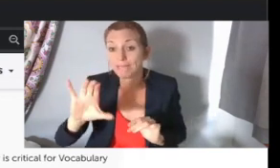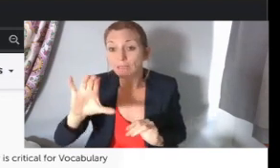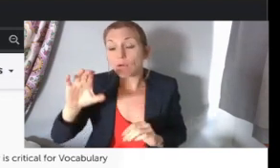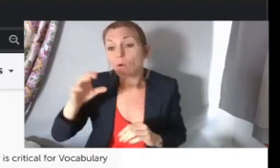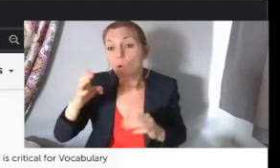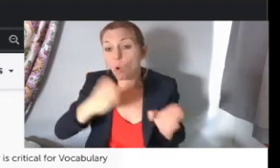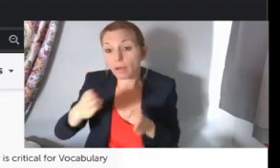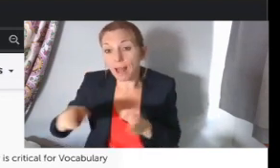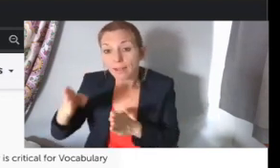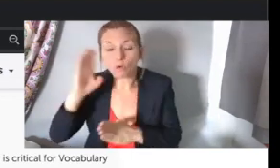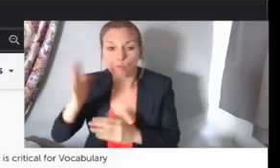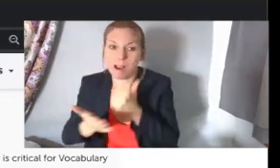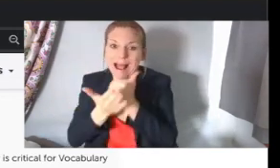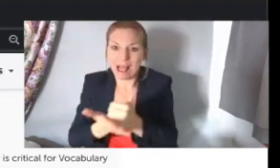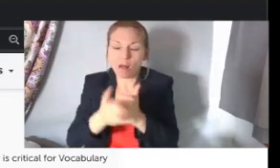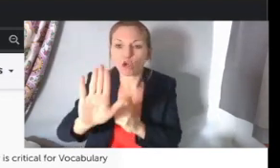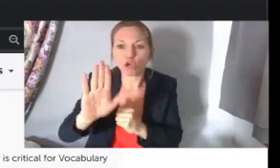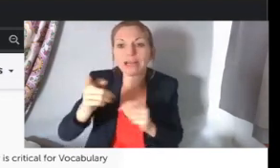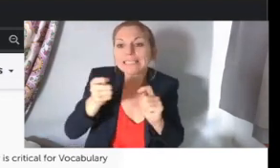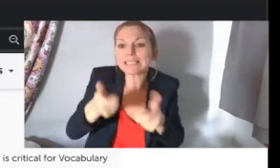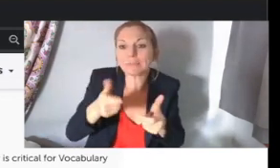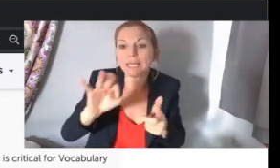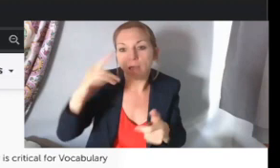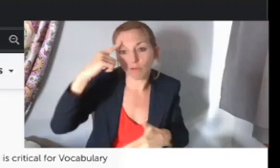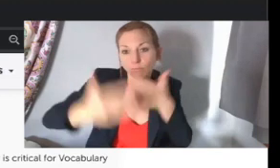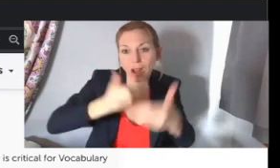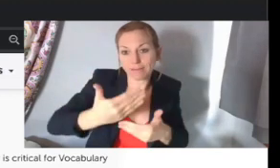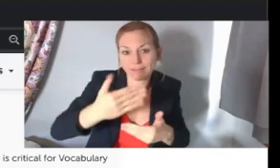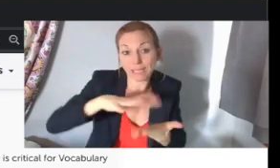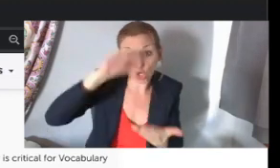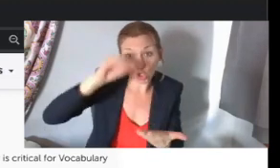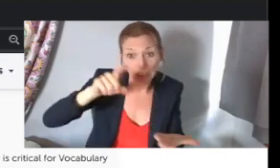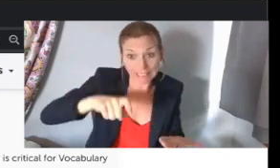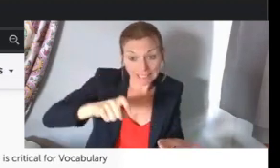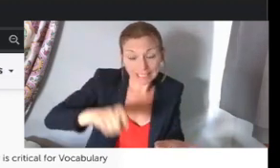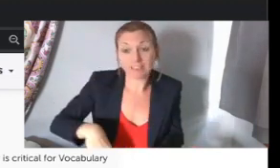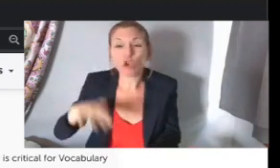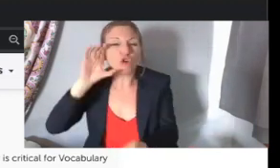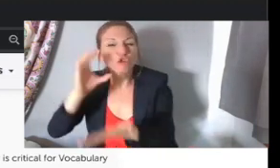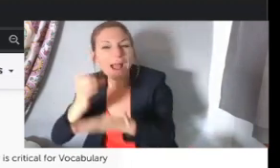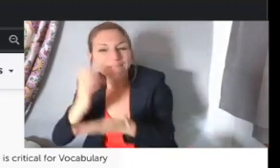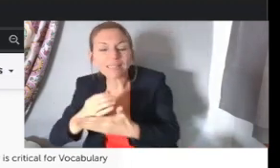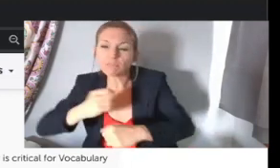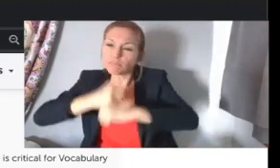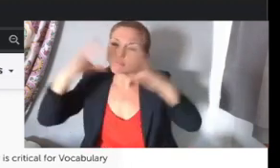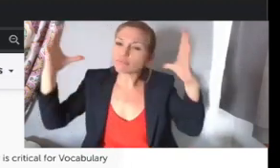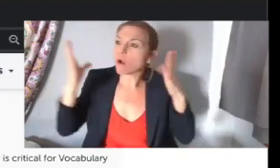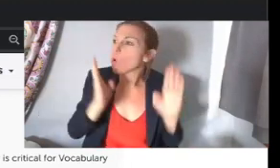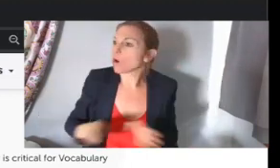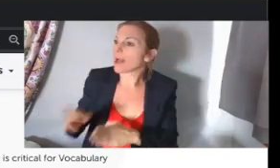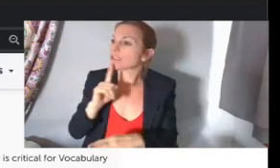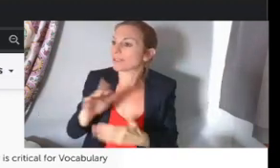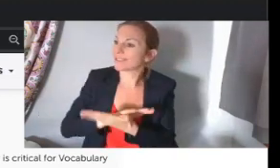processing learning needs because that provides a good way to keep information structured, to build on prior knowledge,